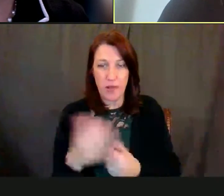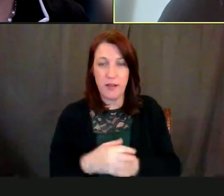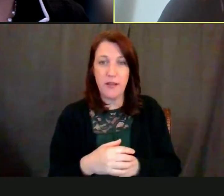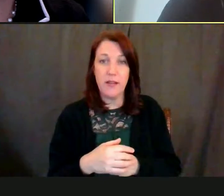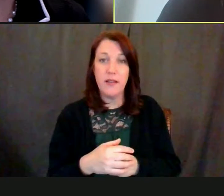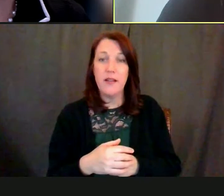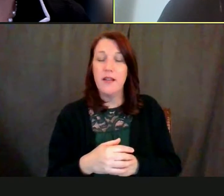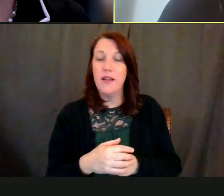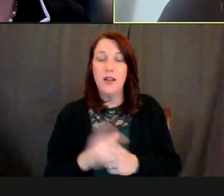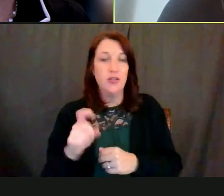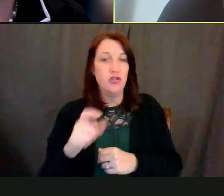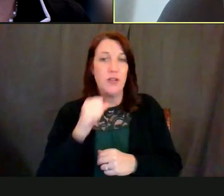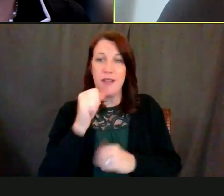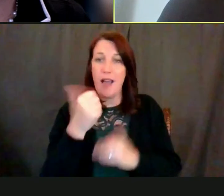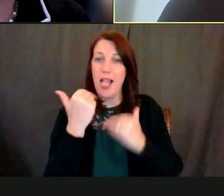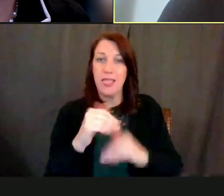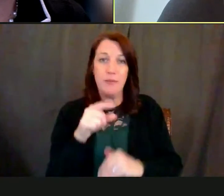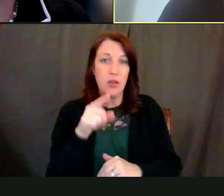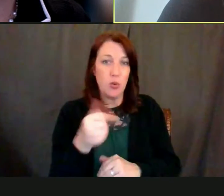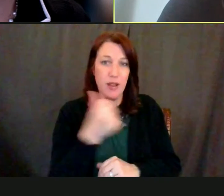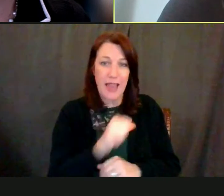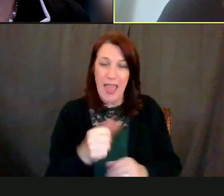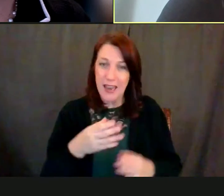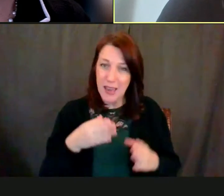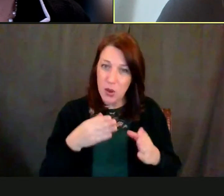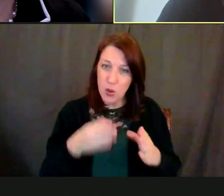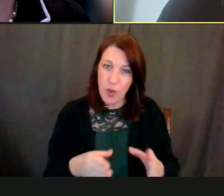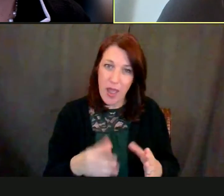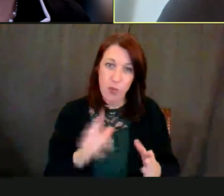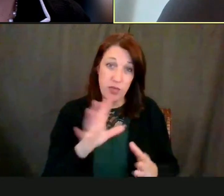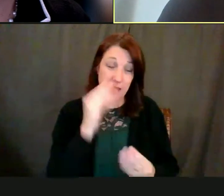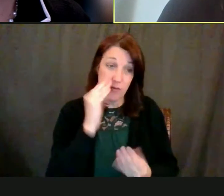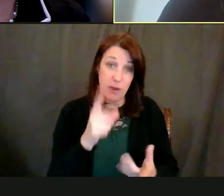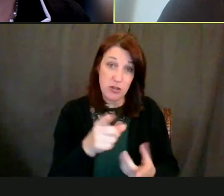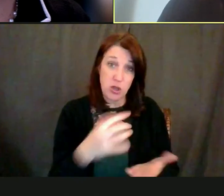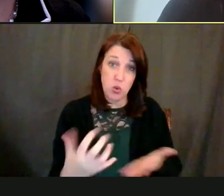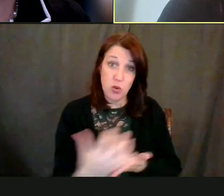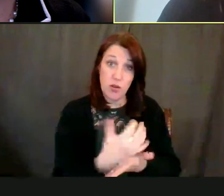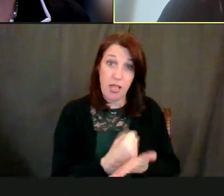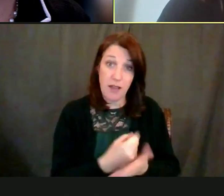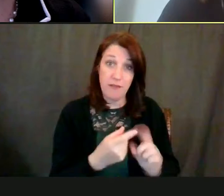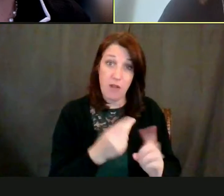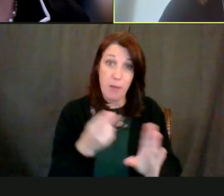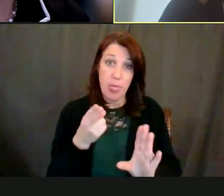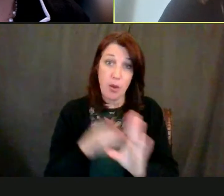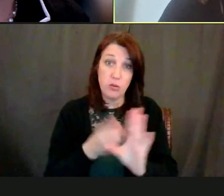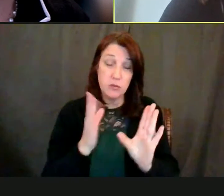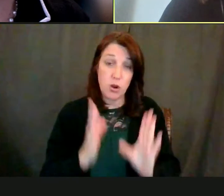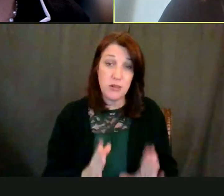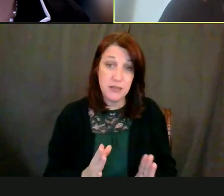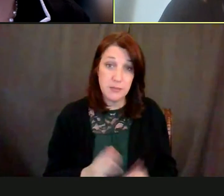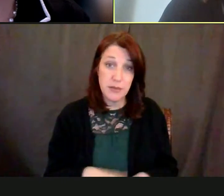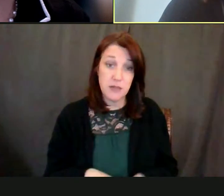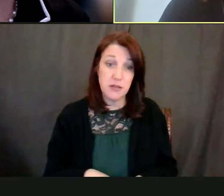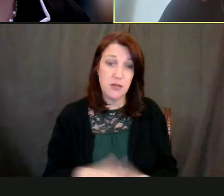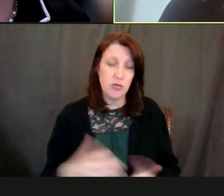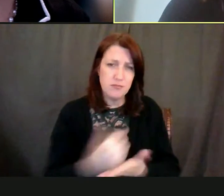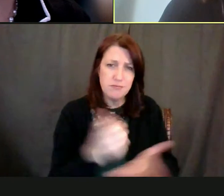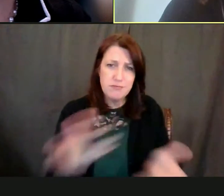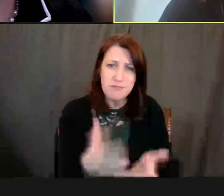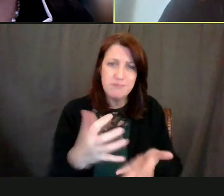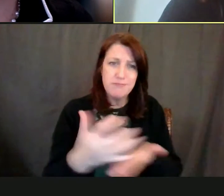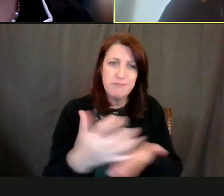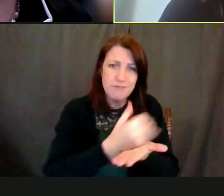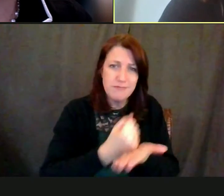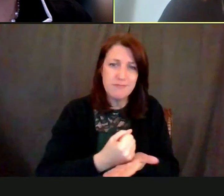This should not limit you in any way in terms of the information that you collect from your participants. So we encourage you to collect information